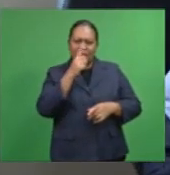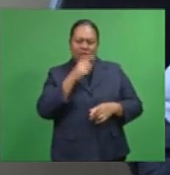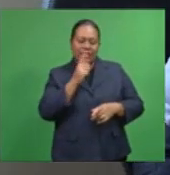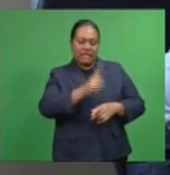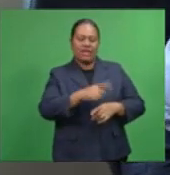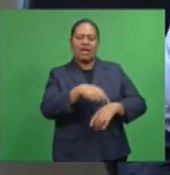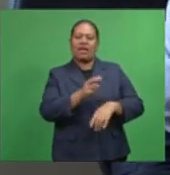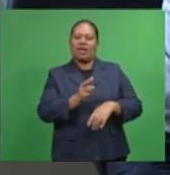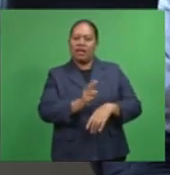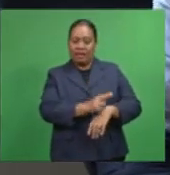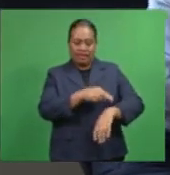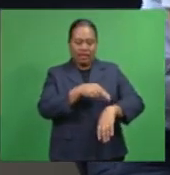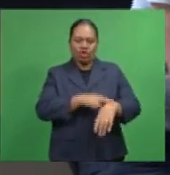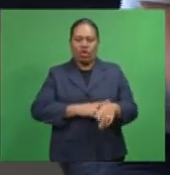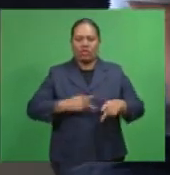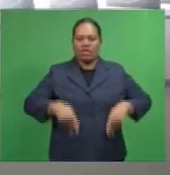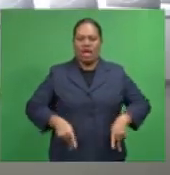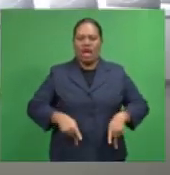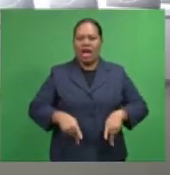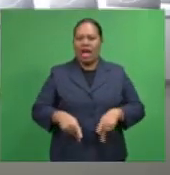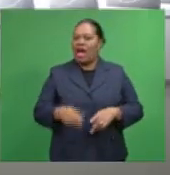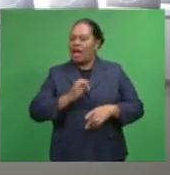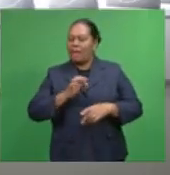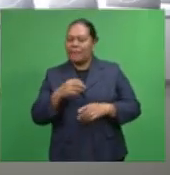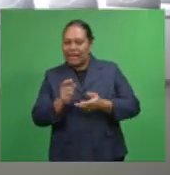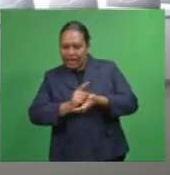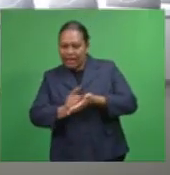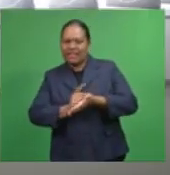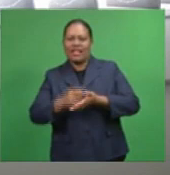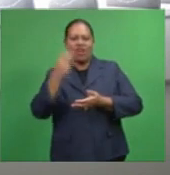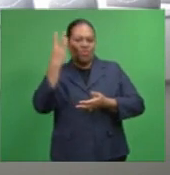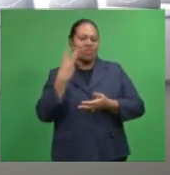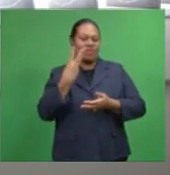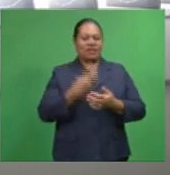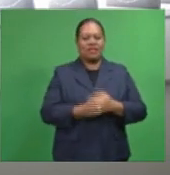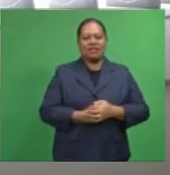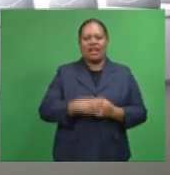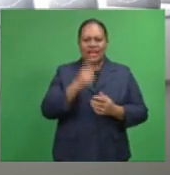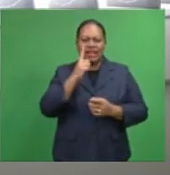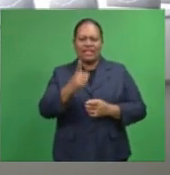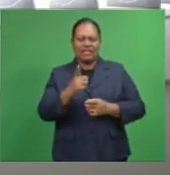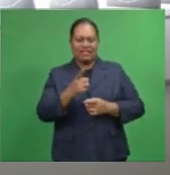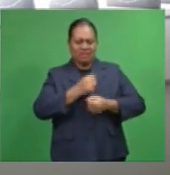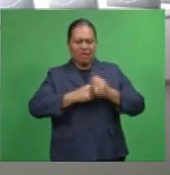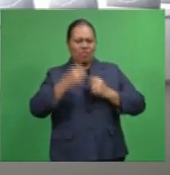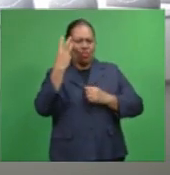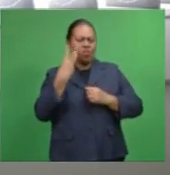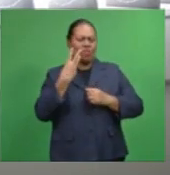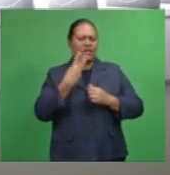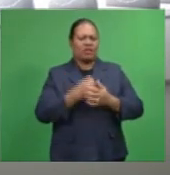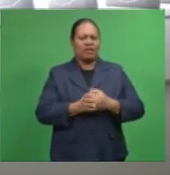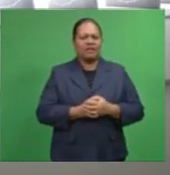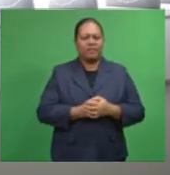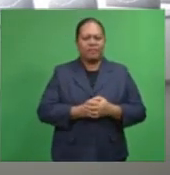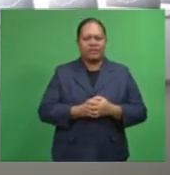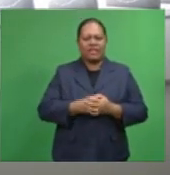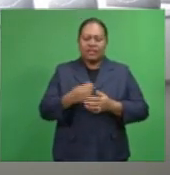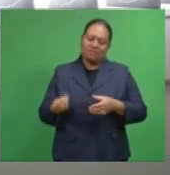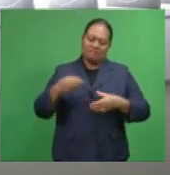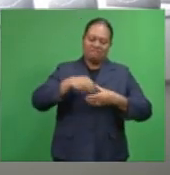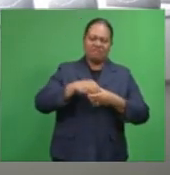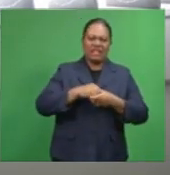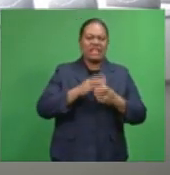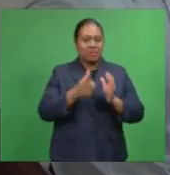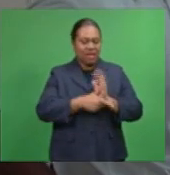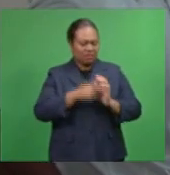physiotherapist first and a woman second. And they treat you as a professional number one. Being a woman became insignificant. You were just part of the team.